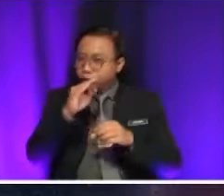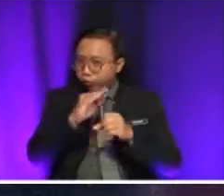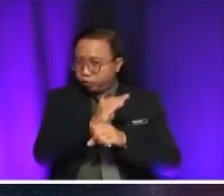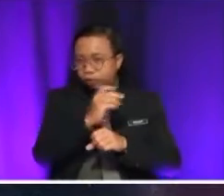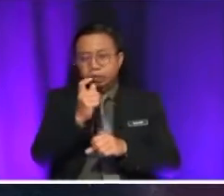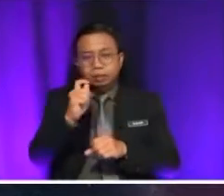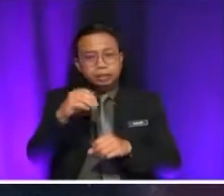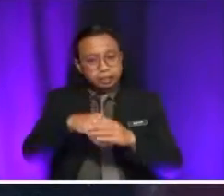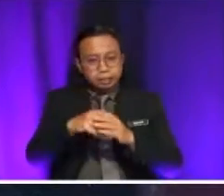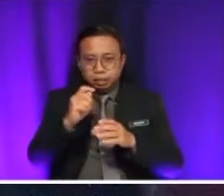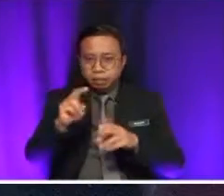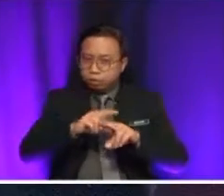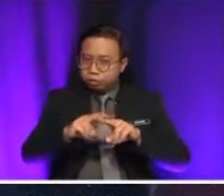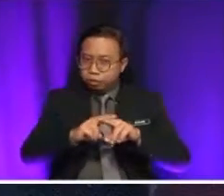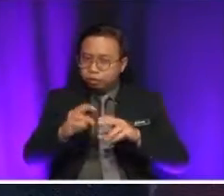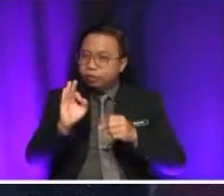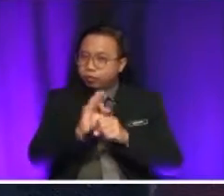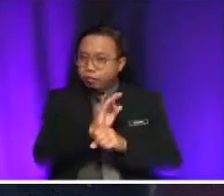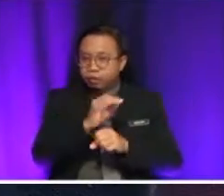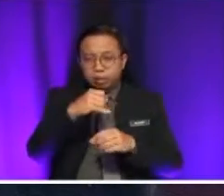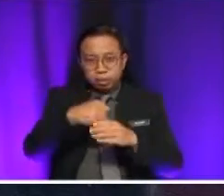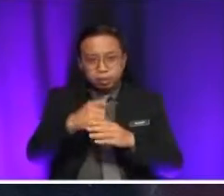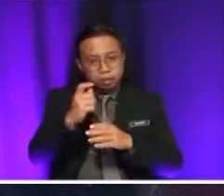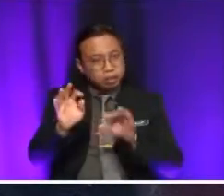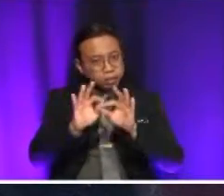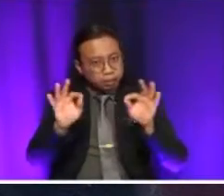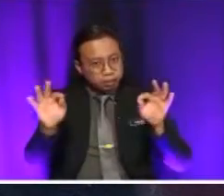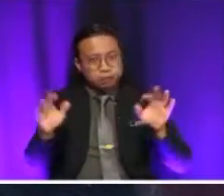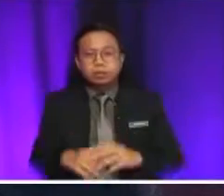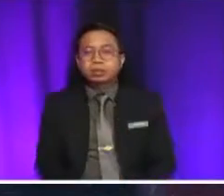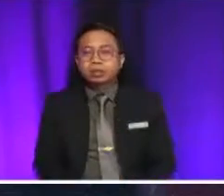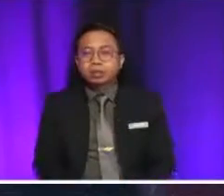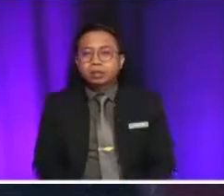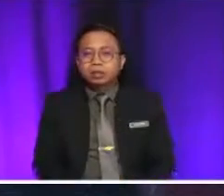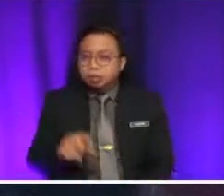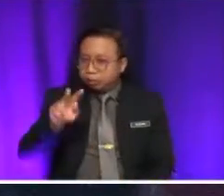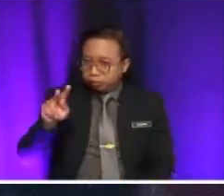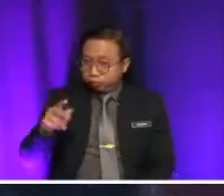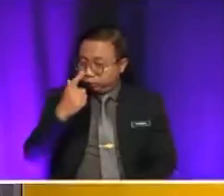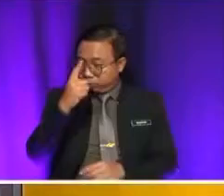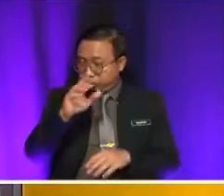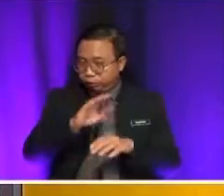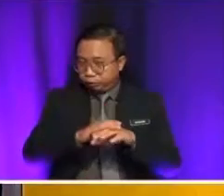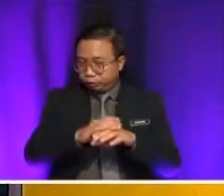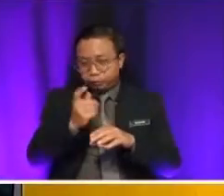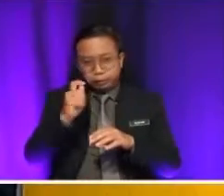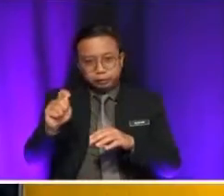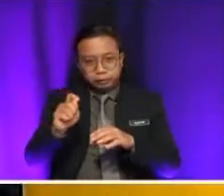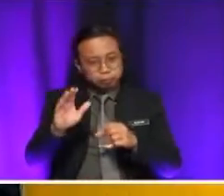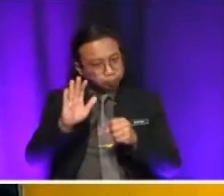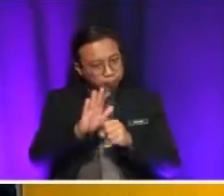in a train, but we are going to fill in the gaps in the text. Okay, so pupils, you can now look at the actual text, the complete